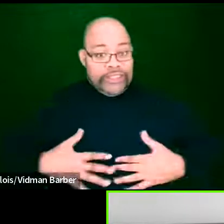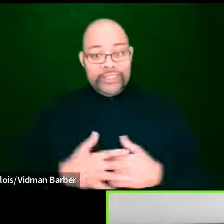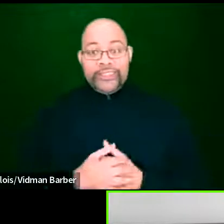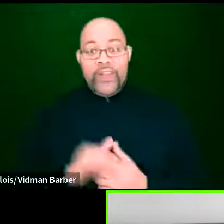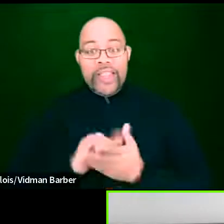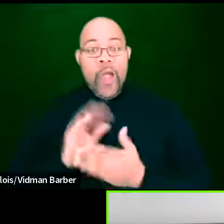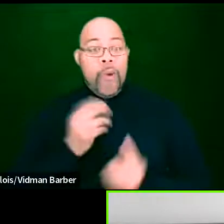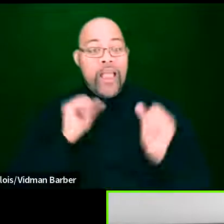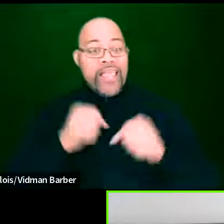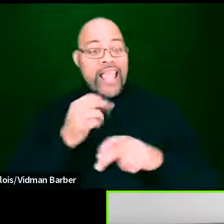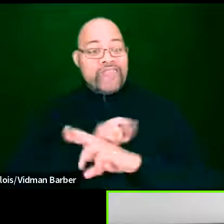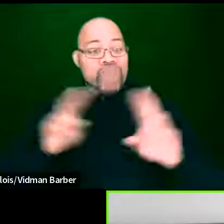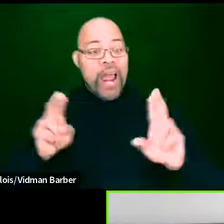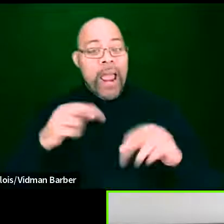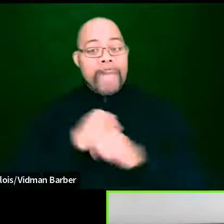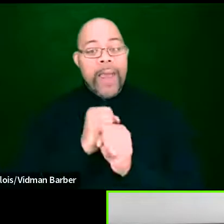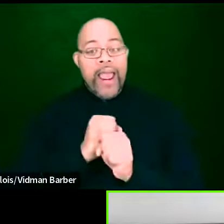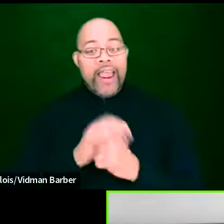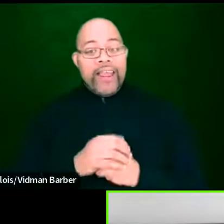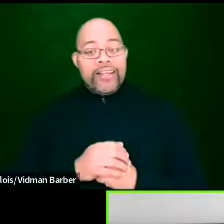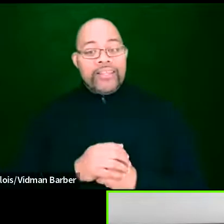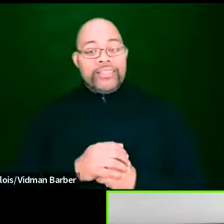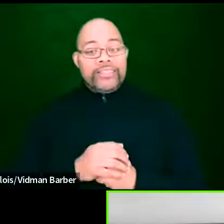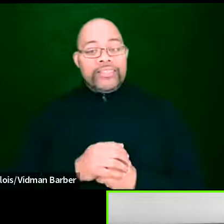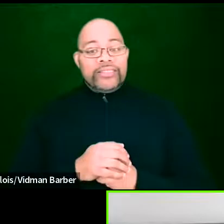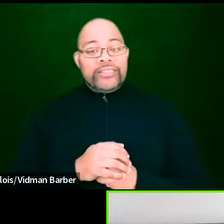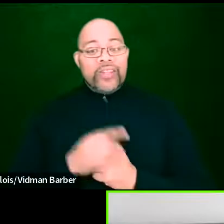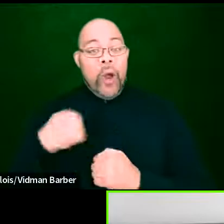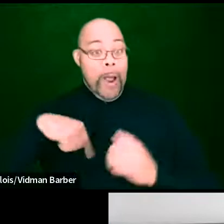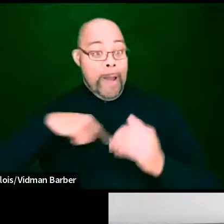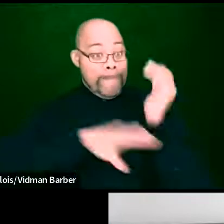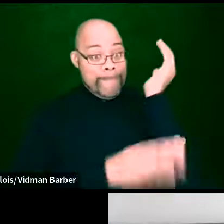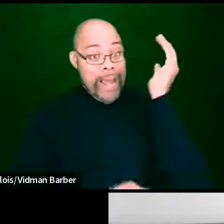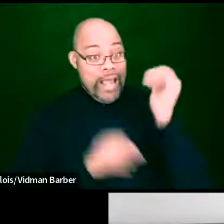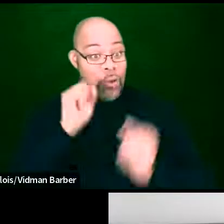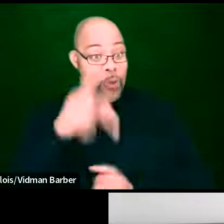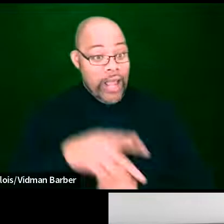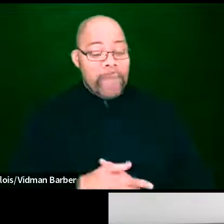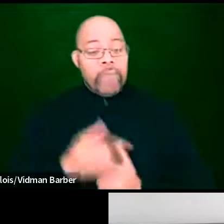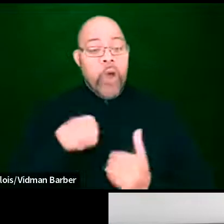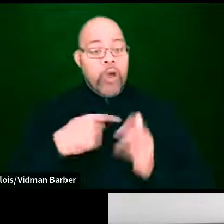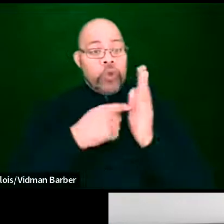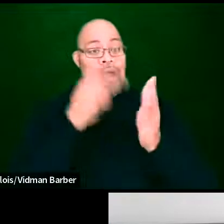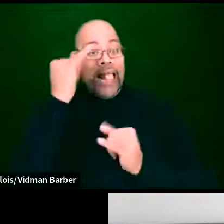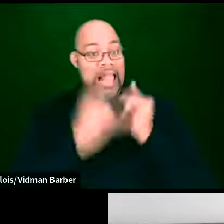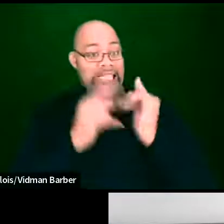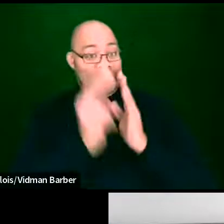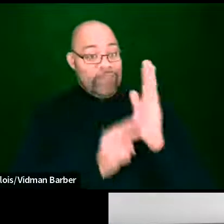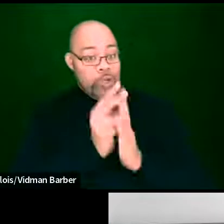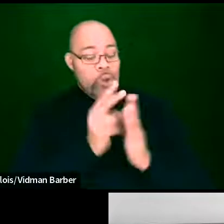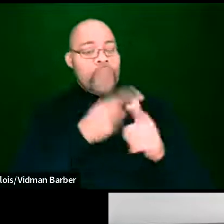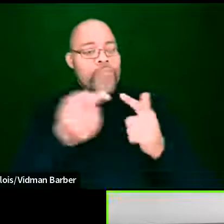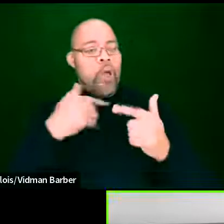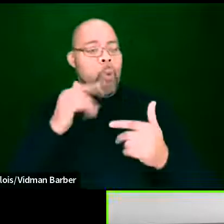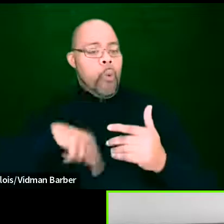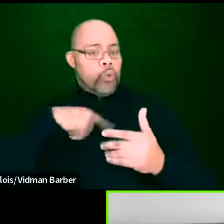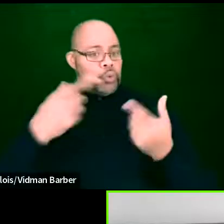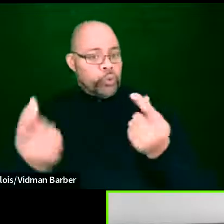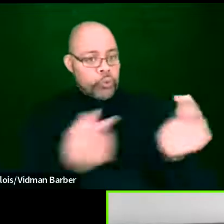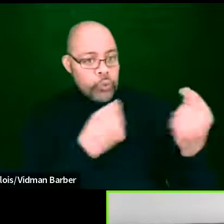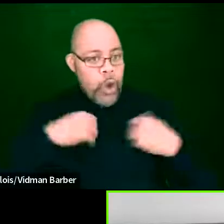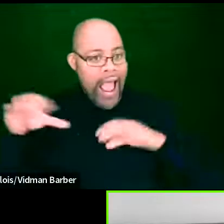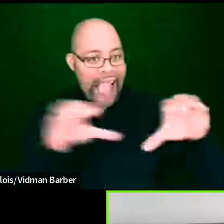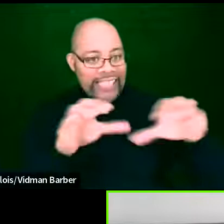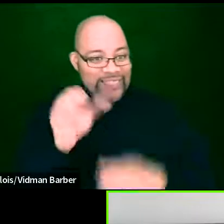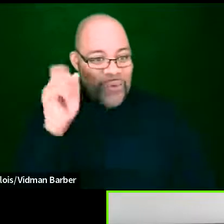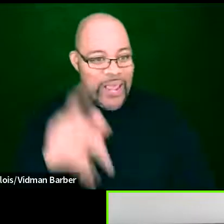that we can get ready to make our bags. Okay, so I'm going to show the last video, and then we will do our